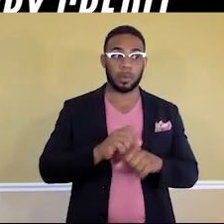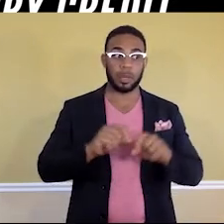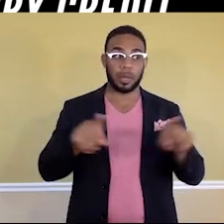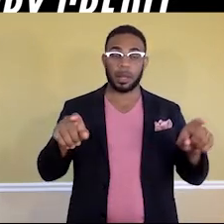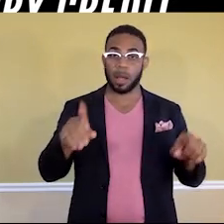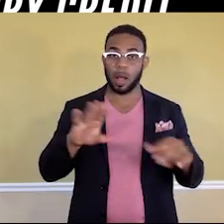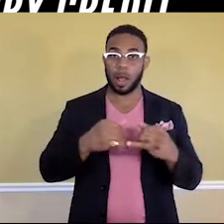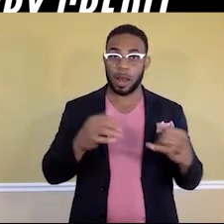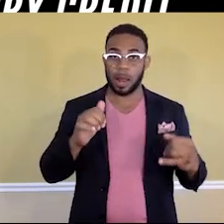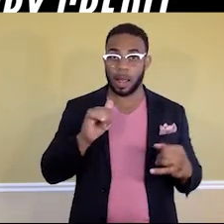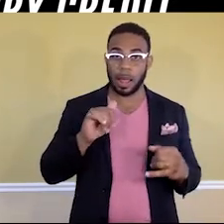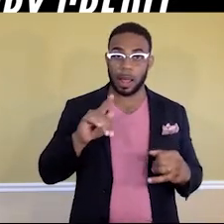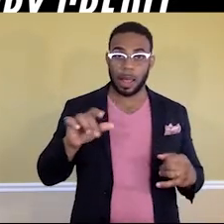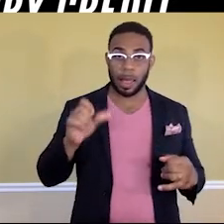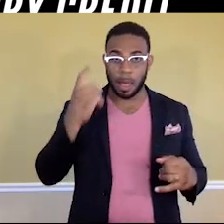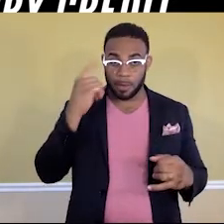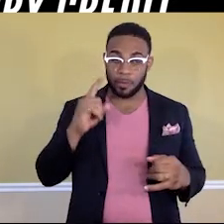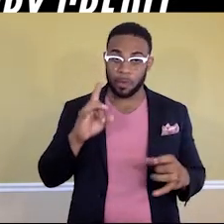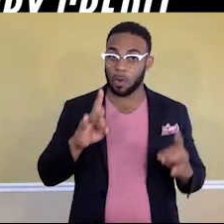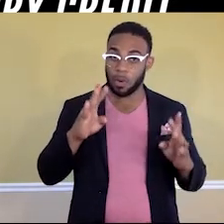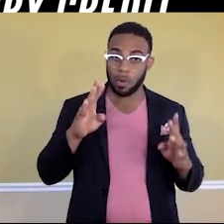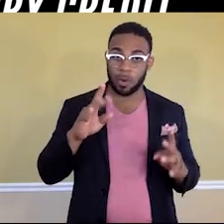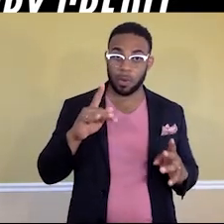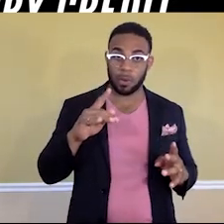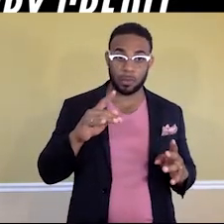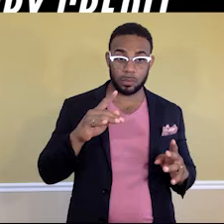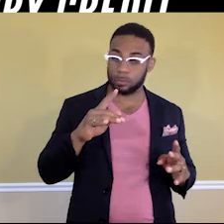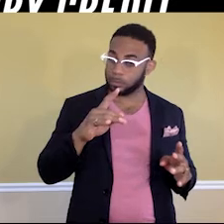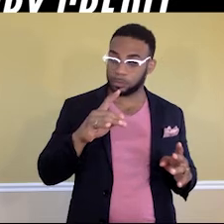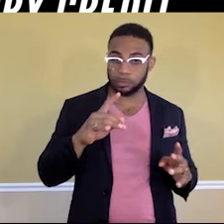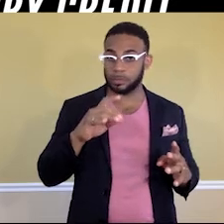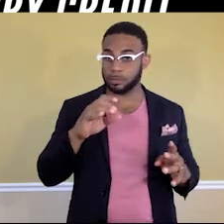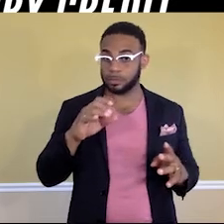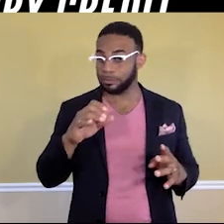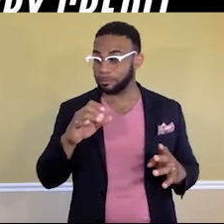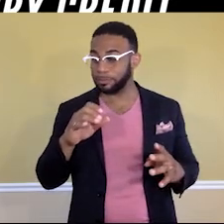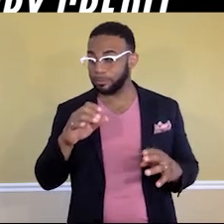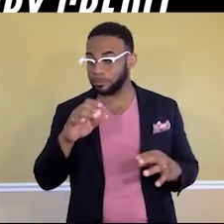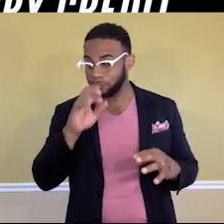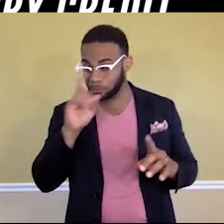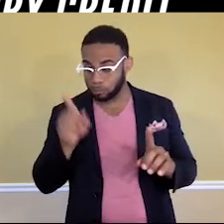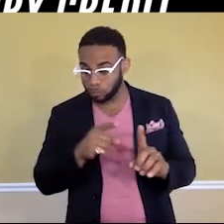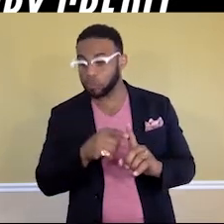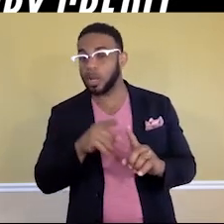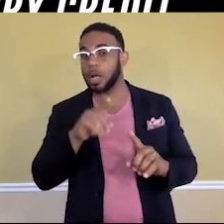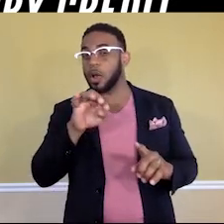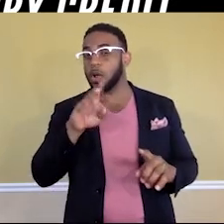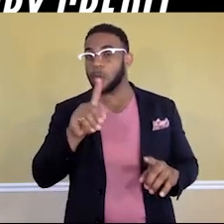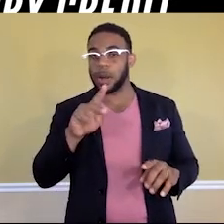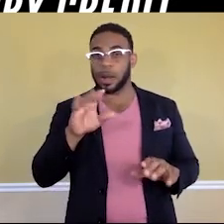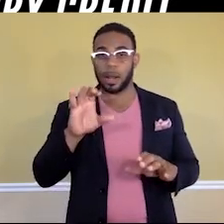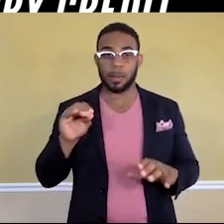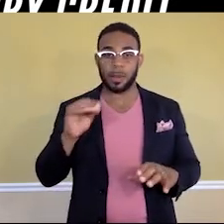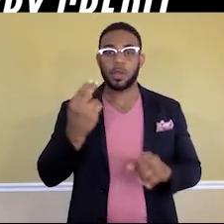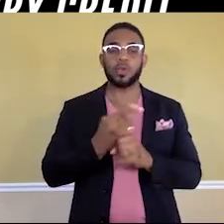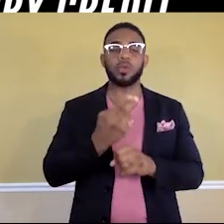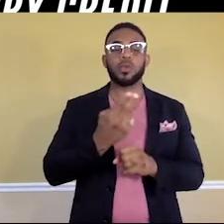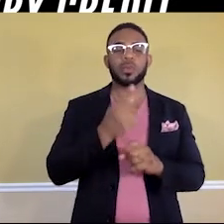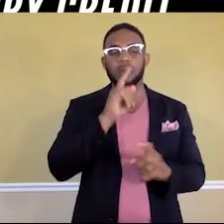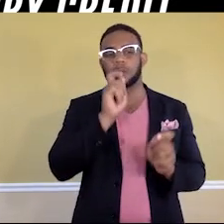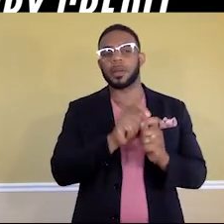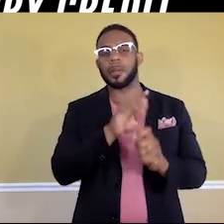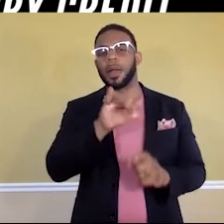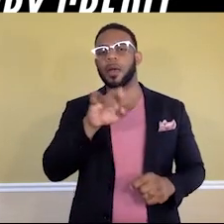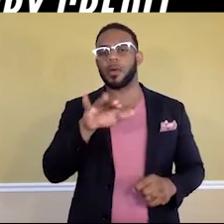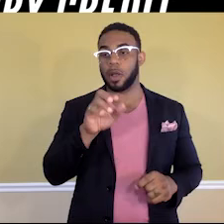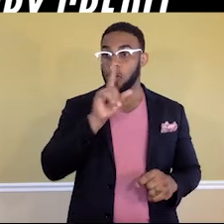these online ads for horrible predatory credit companies. And they specifically target users by race.